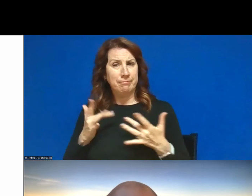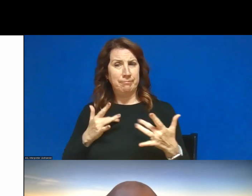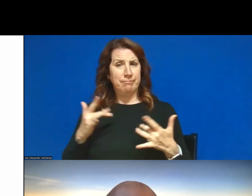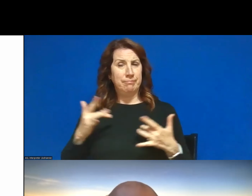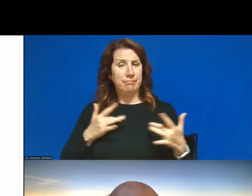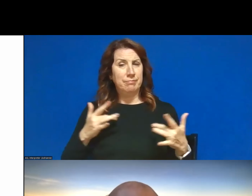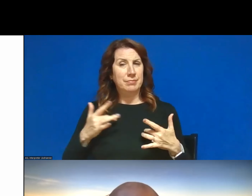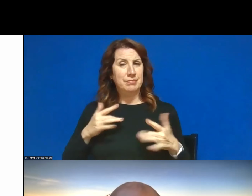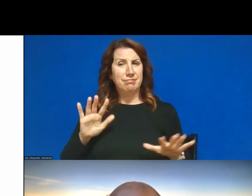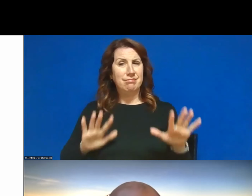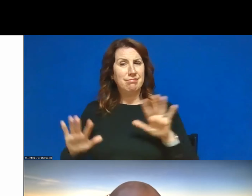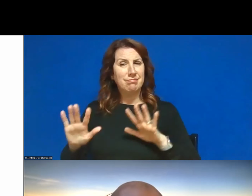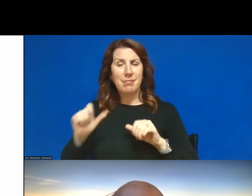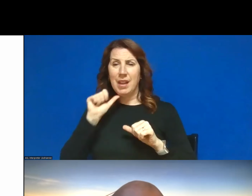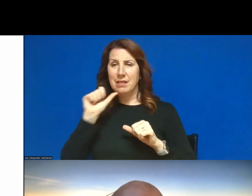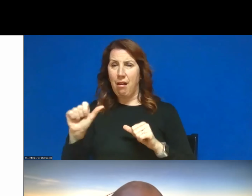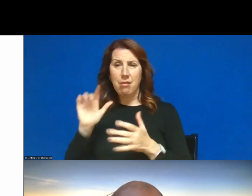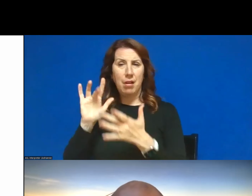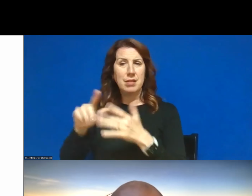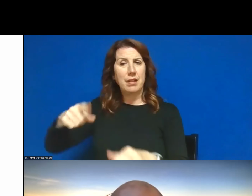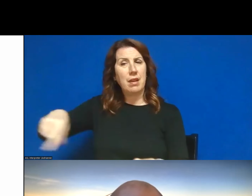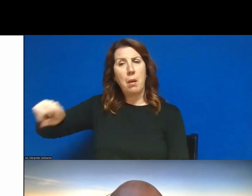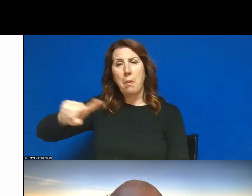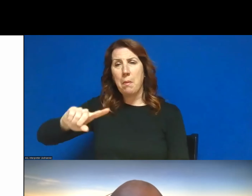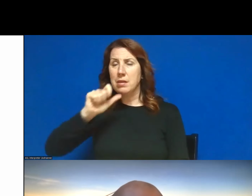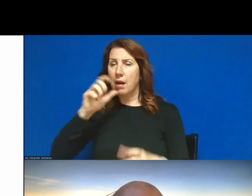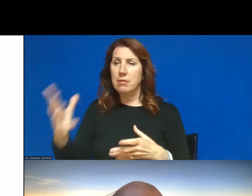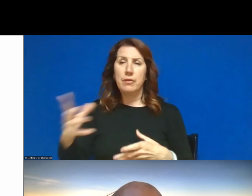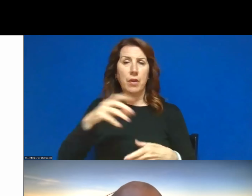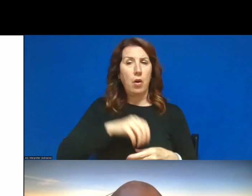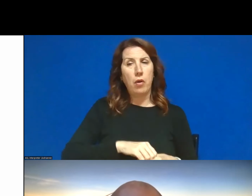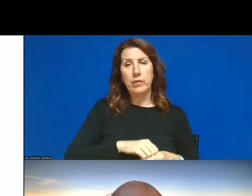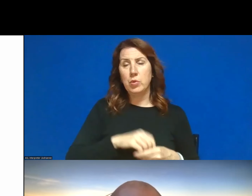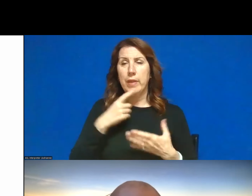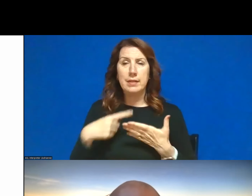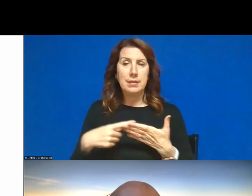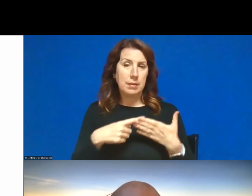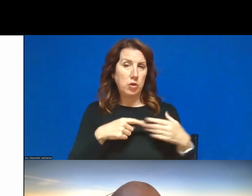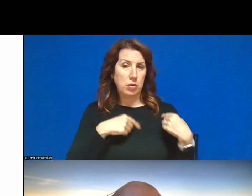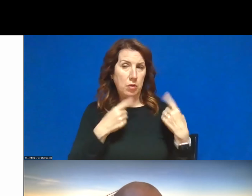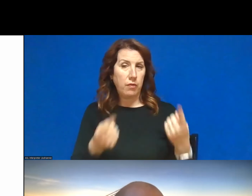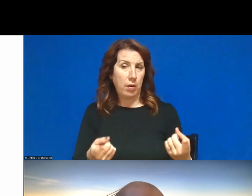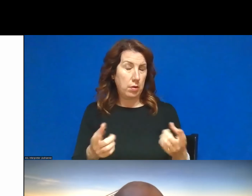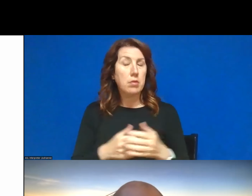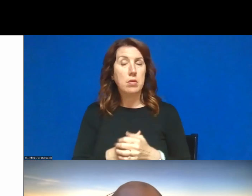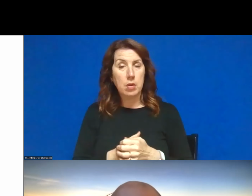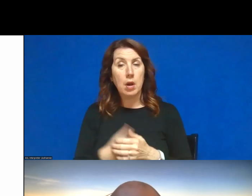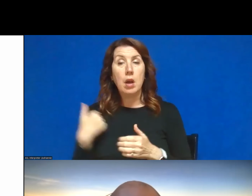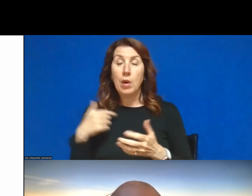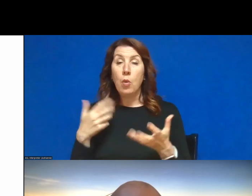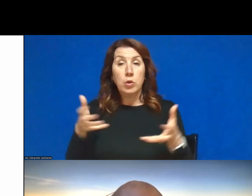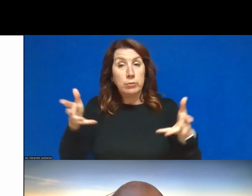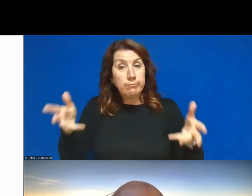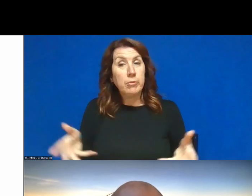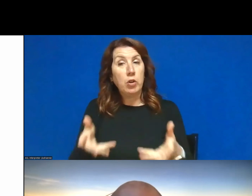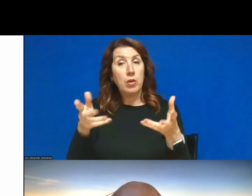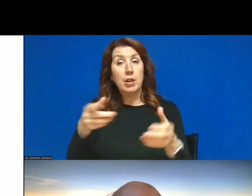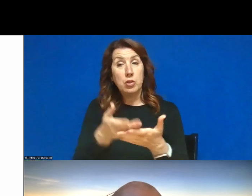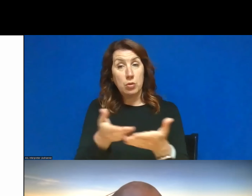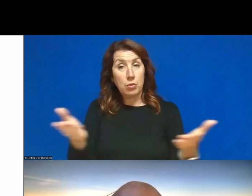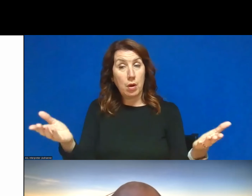folks that they have not been reached out to, they have not been brought to the table up to this point. And we really want to encourage moving